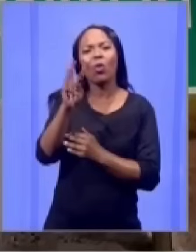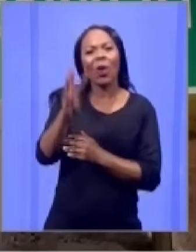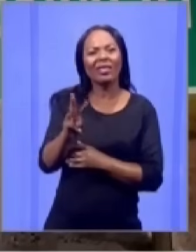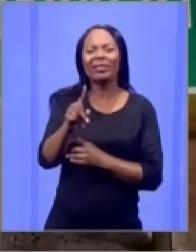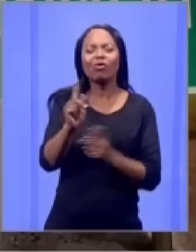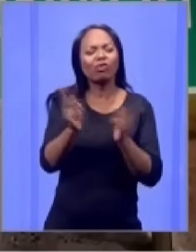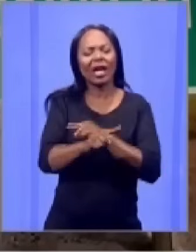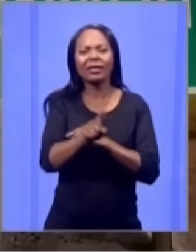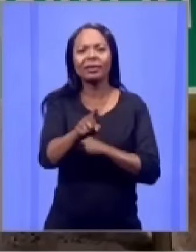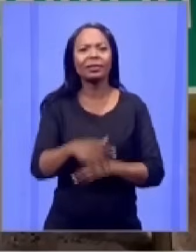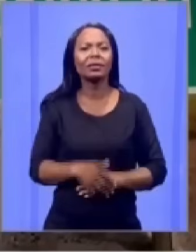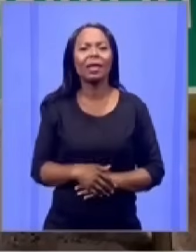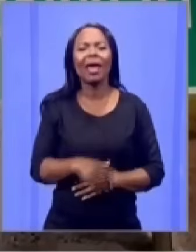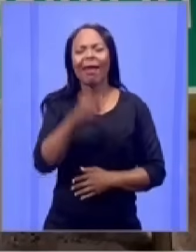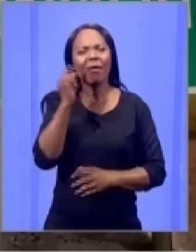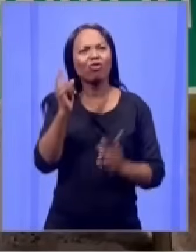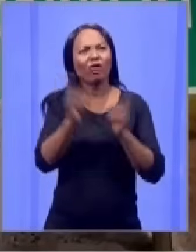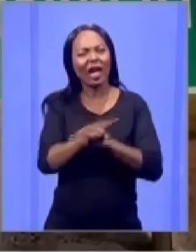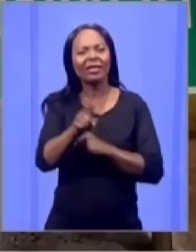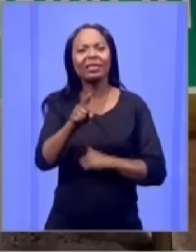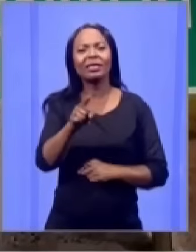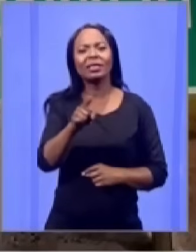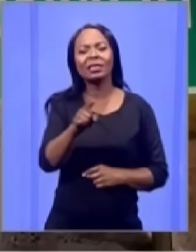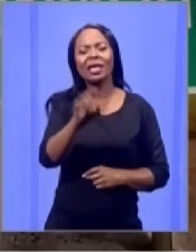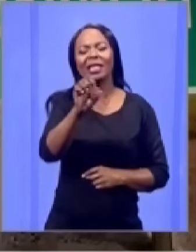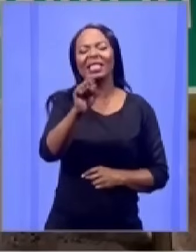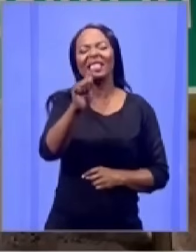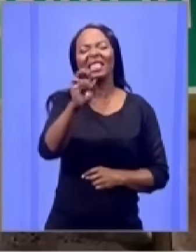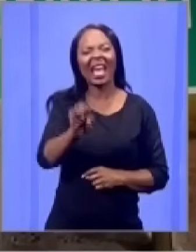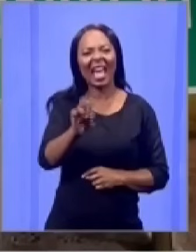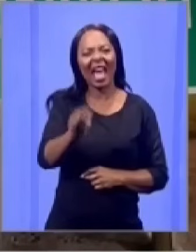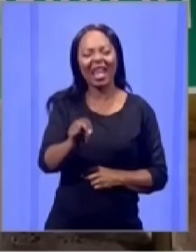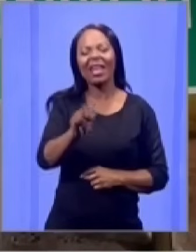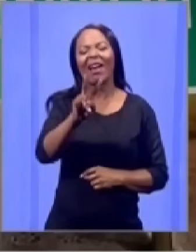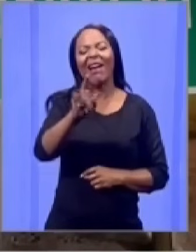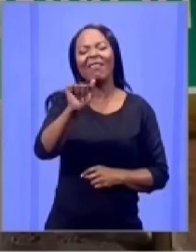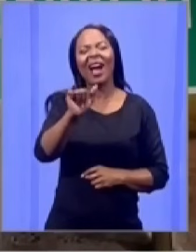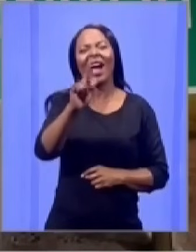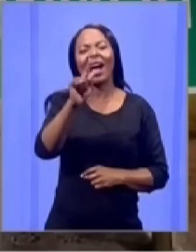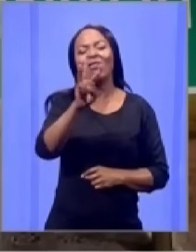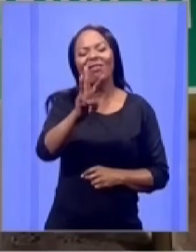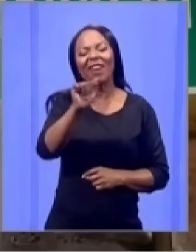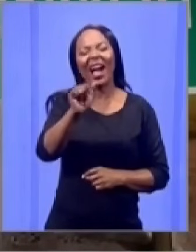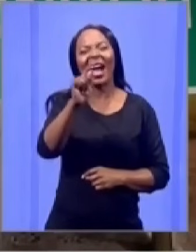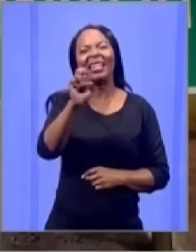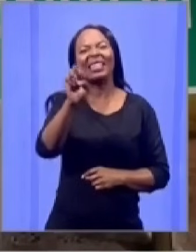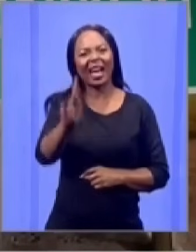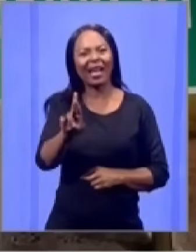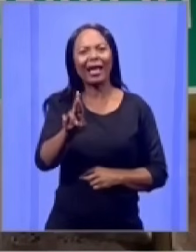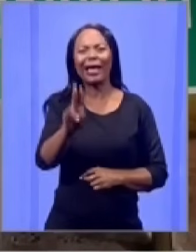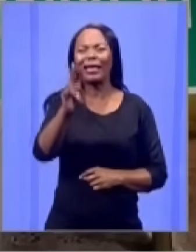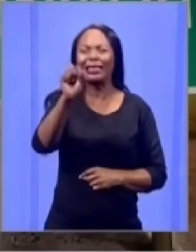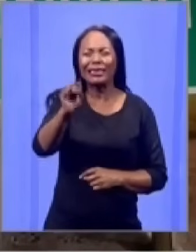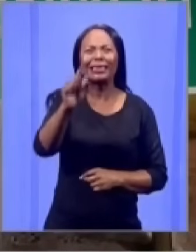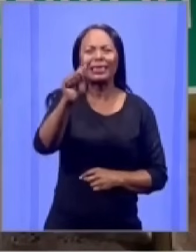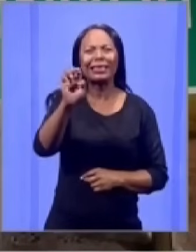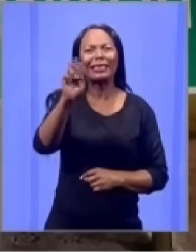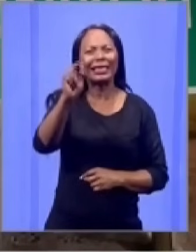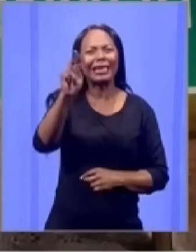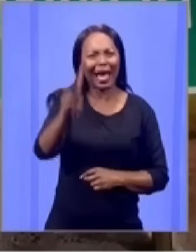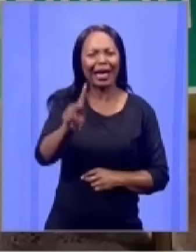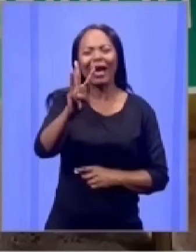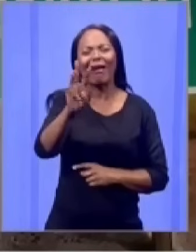re nkebe ba le change ke lebitso le la Stankwater. Hapa ale bose ne Stankwater a